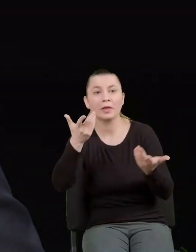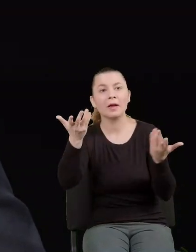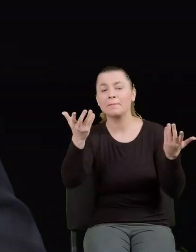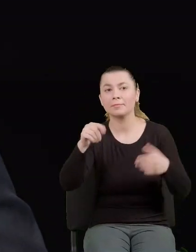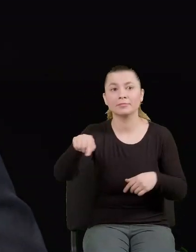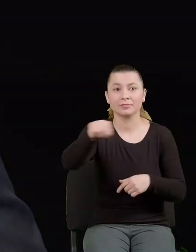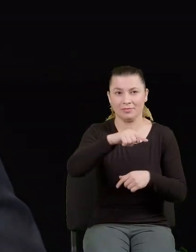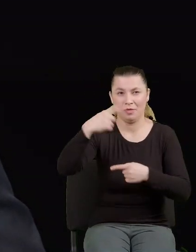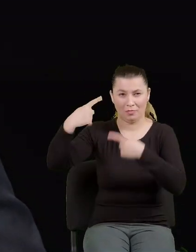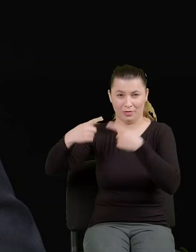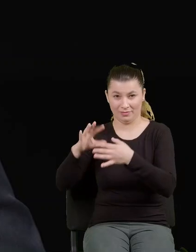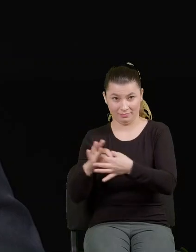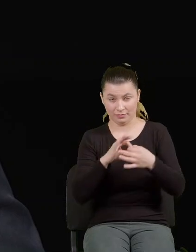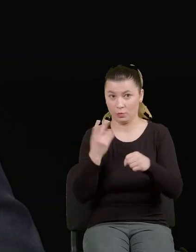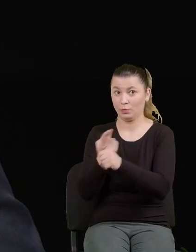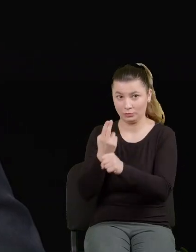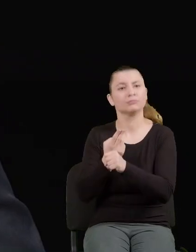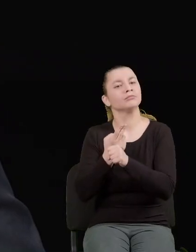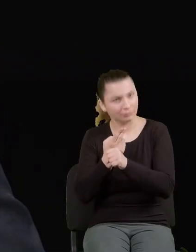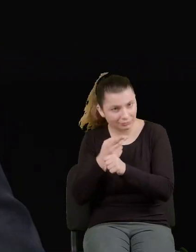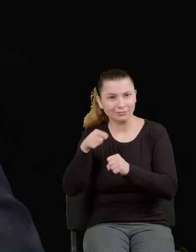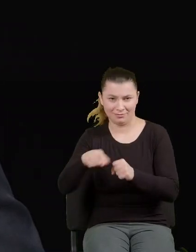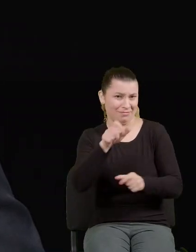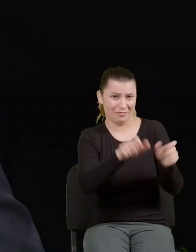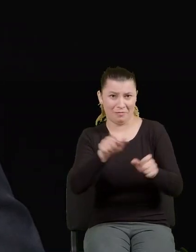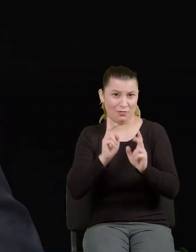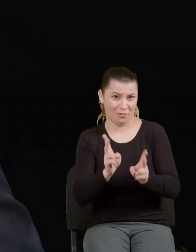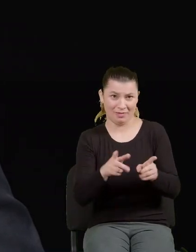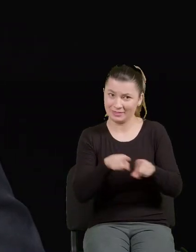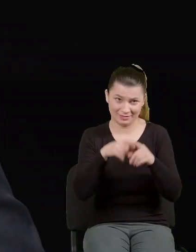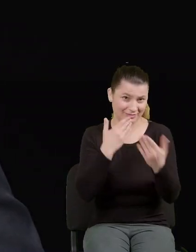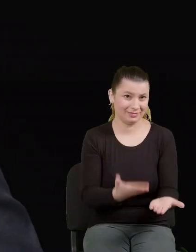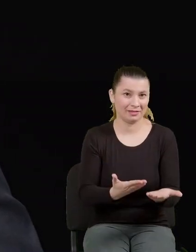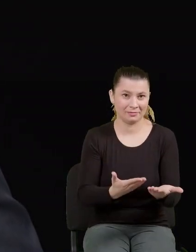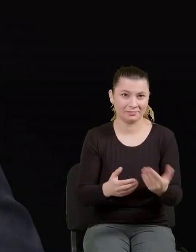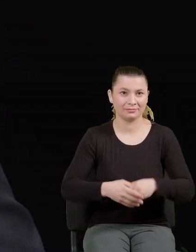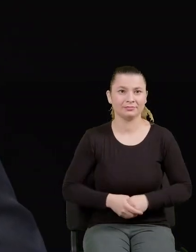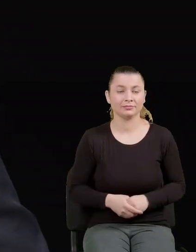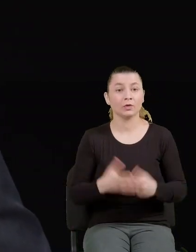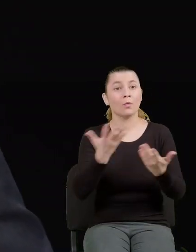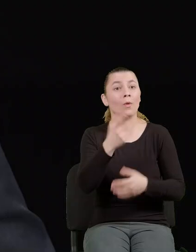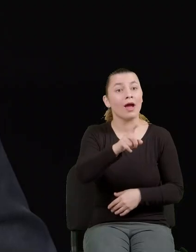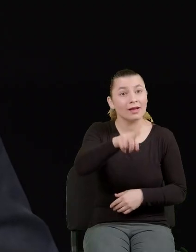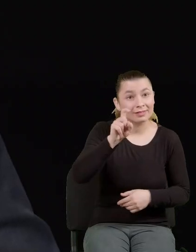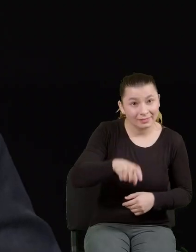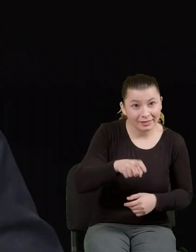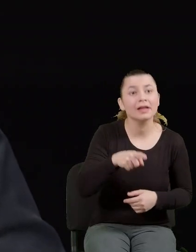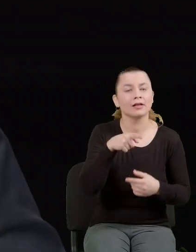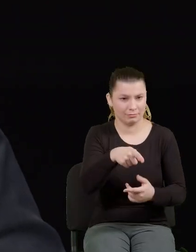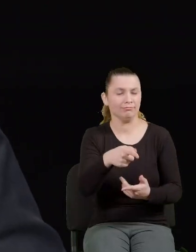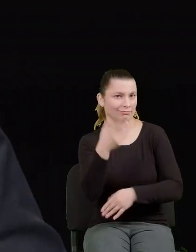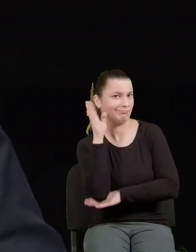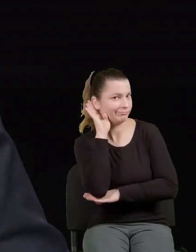voice. And that has always been the cornerstone of the cohesion policy, and transport